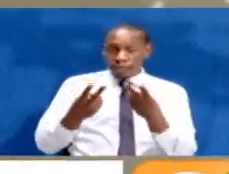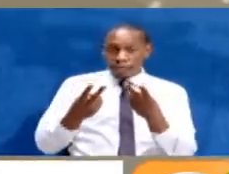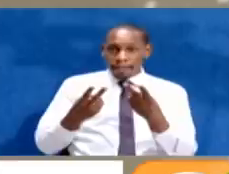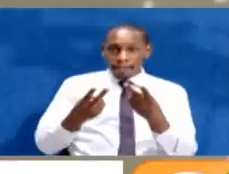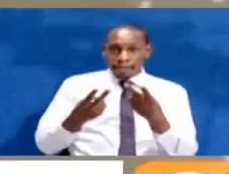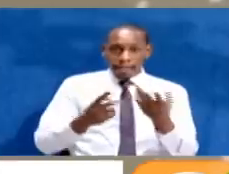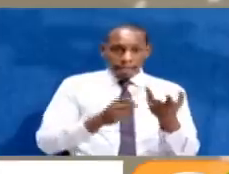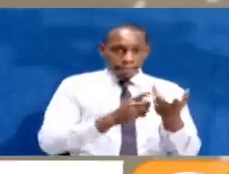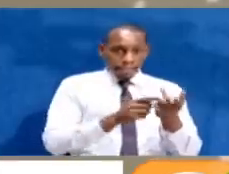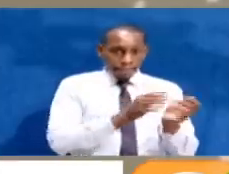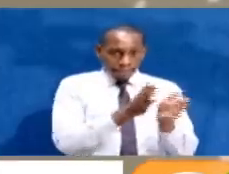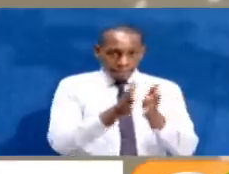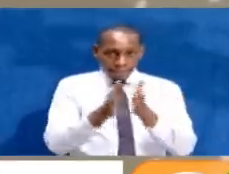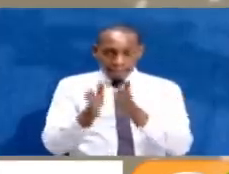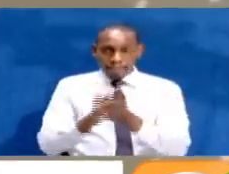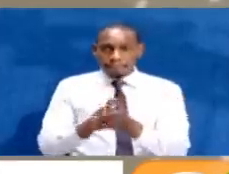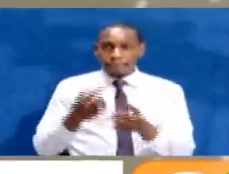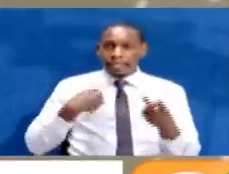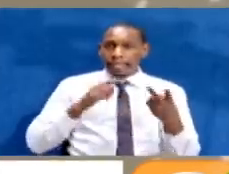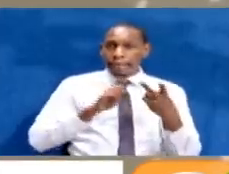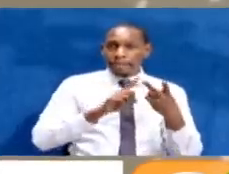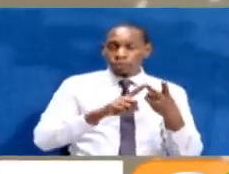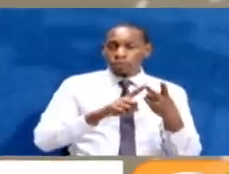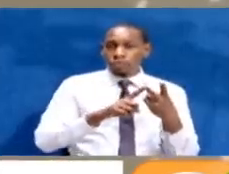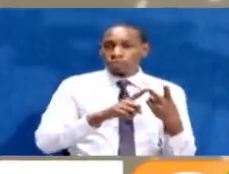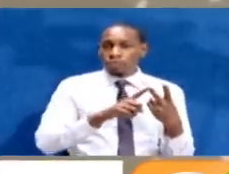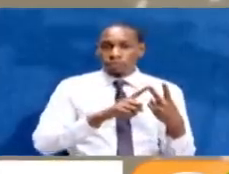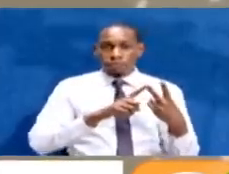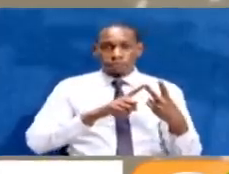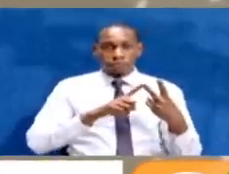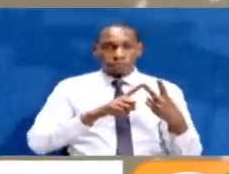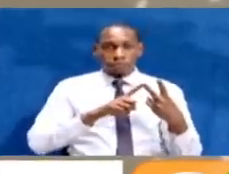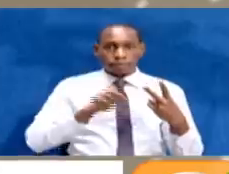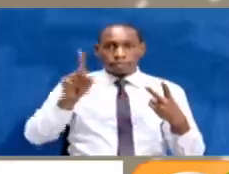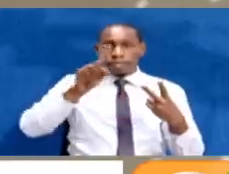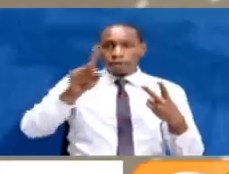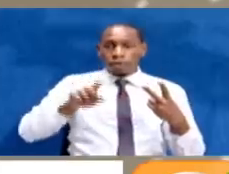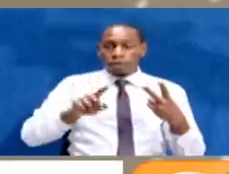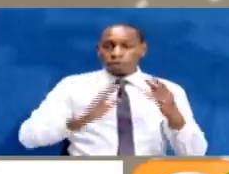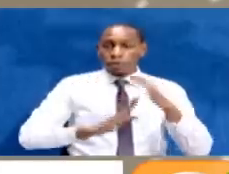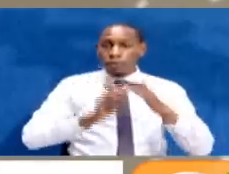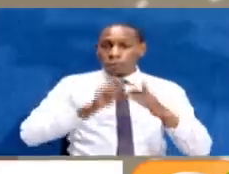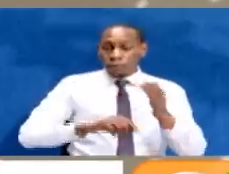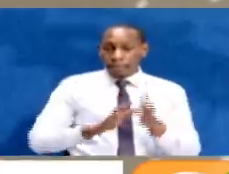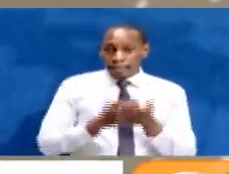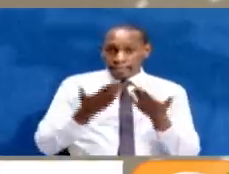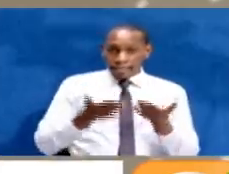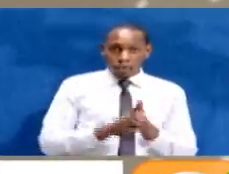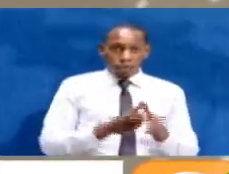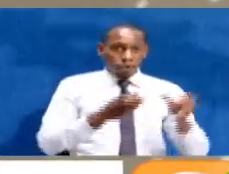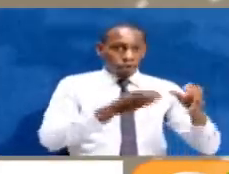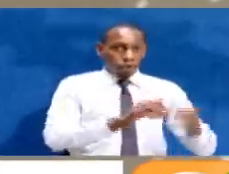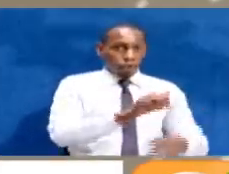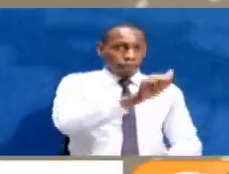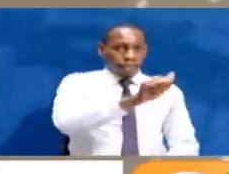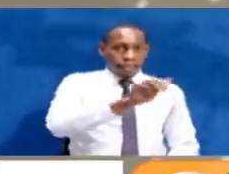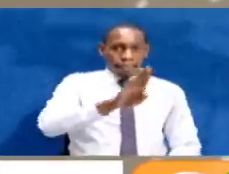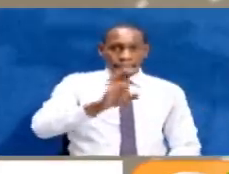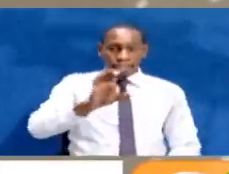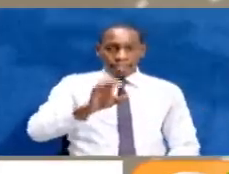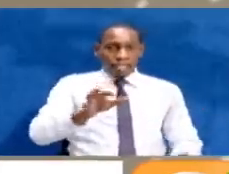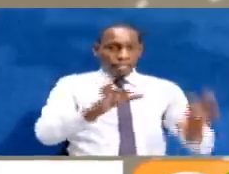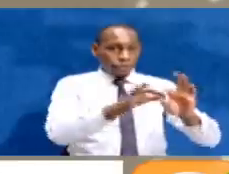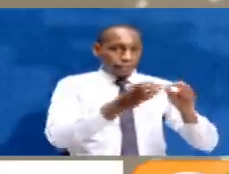arithmetic will start being worked. And then secondly, the ultimate question will be, now that A, B, C, and D